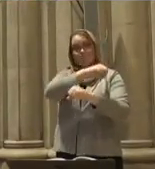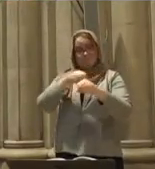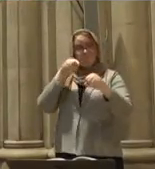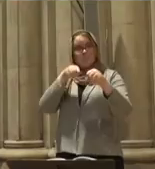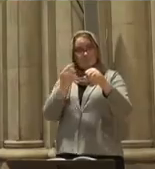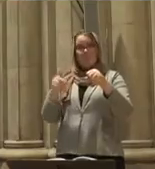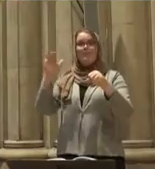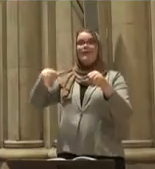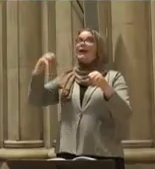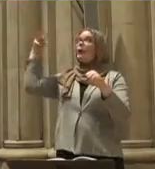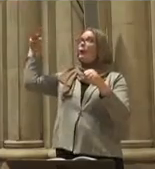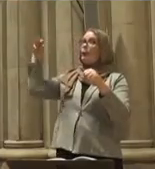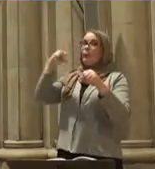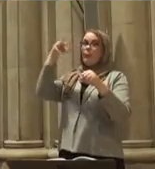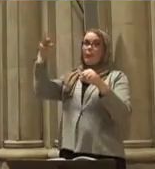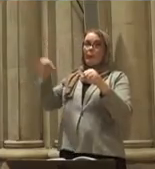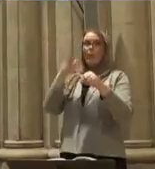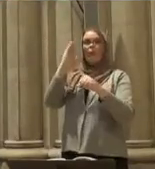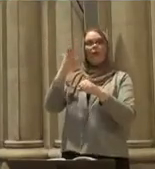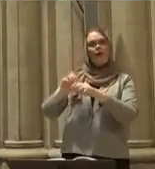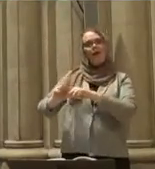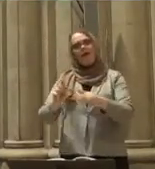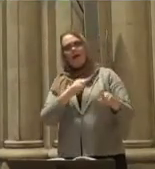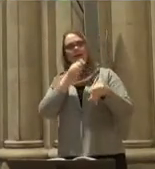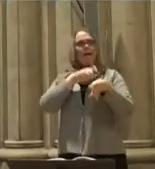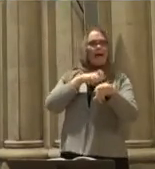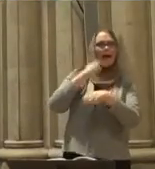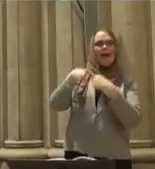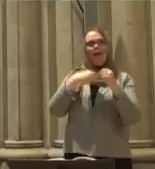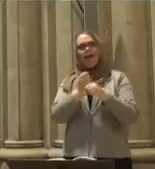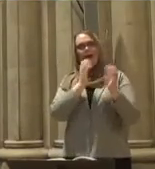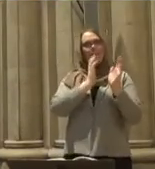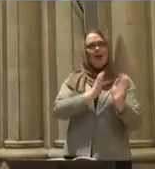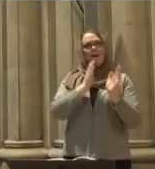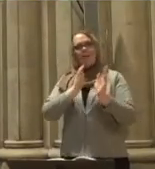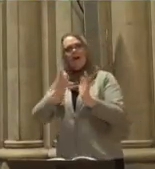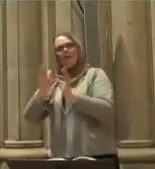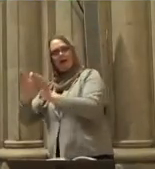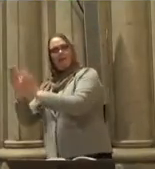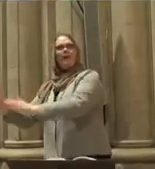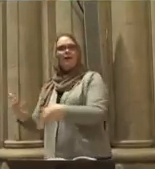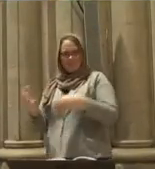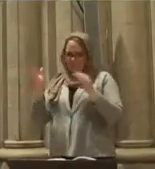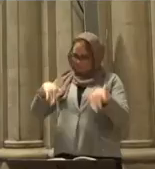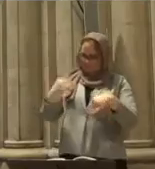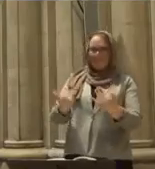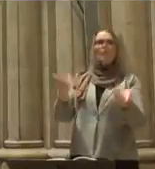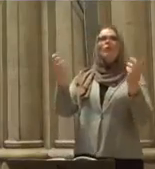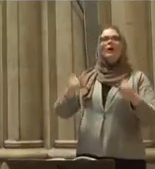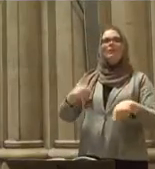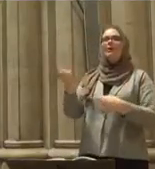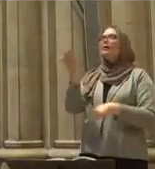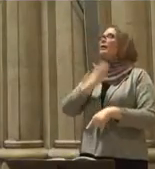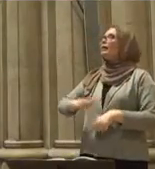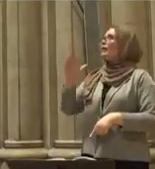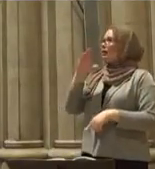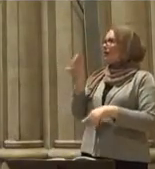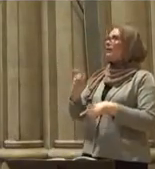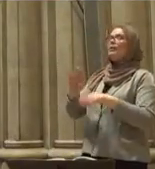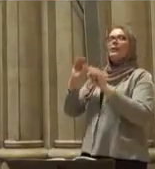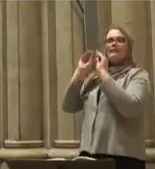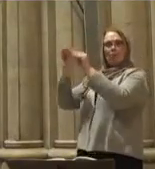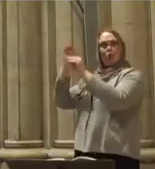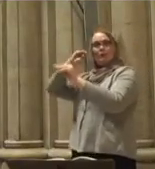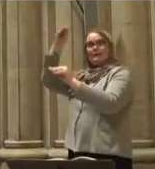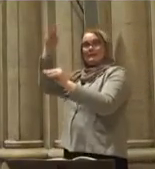earth. And it was so. God made the two great lights, the greater light to rule the day and